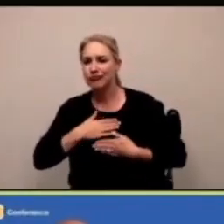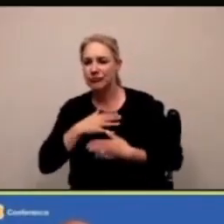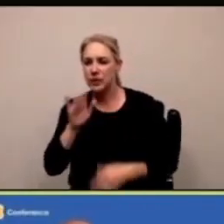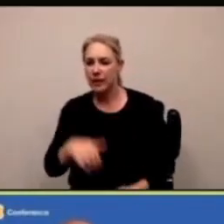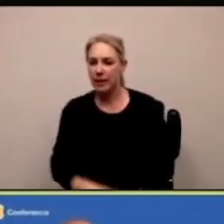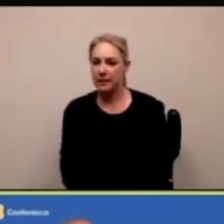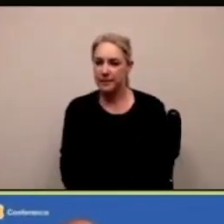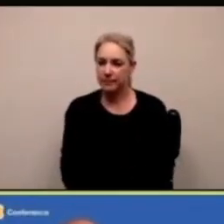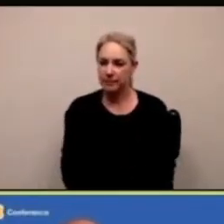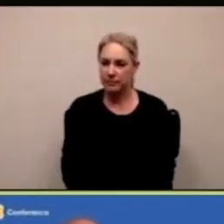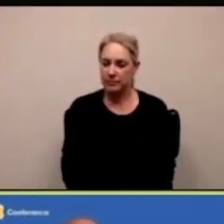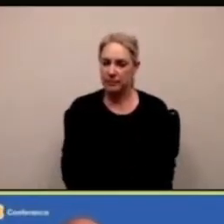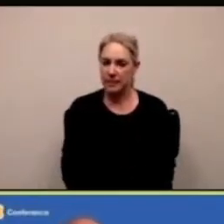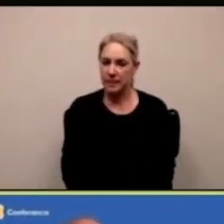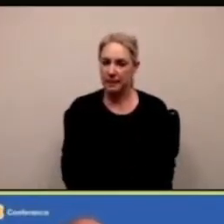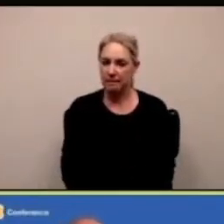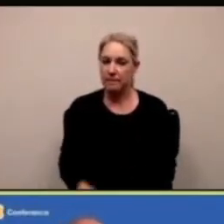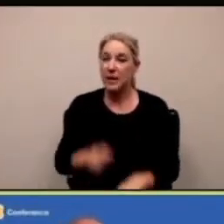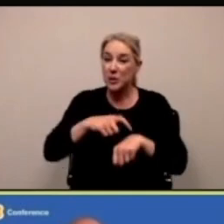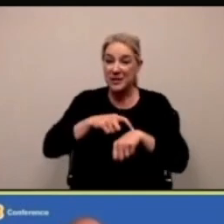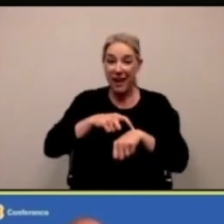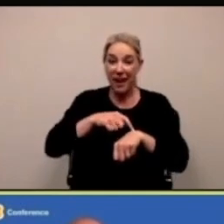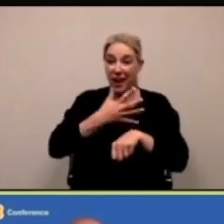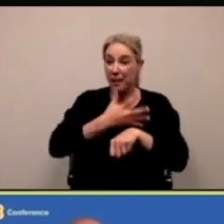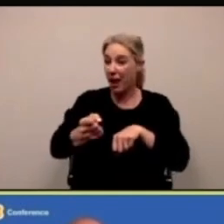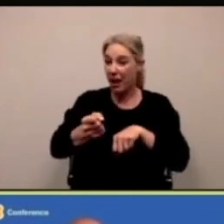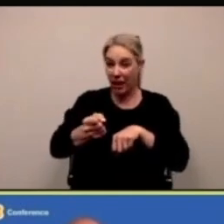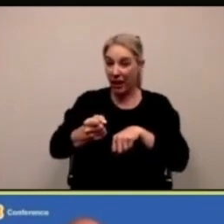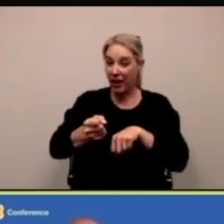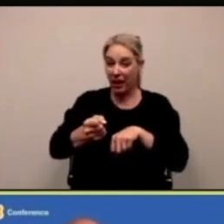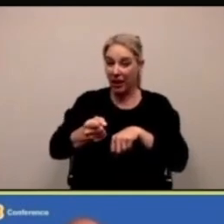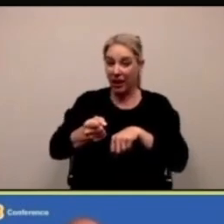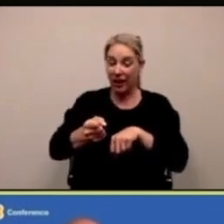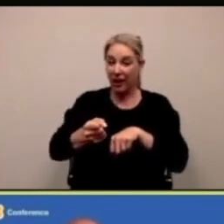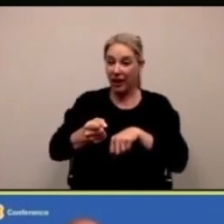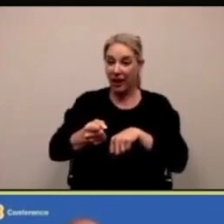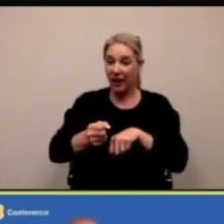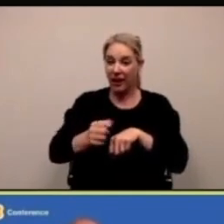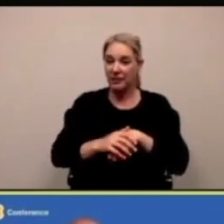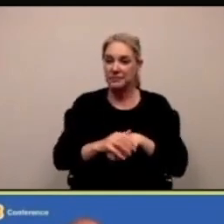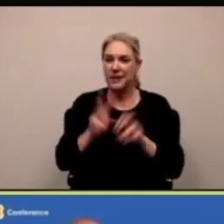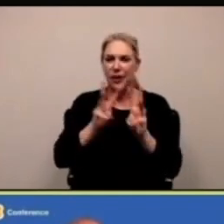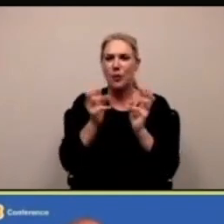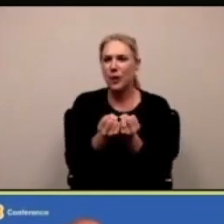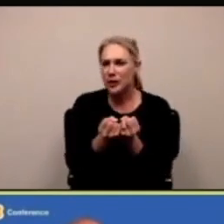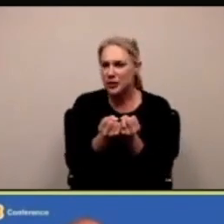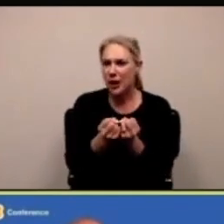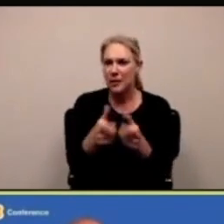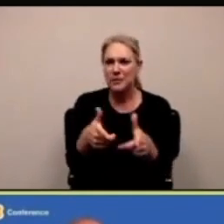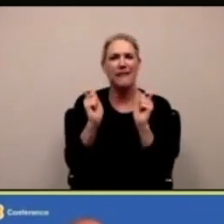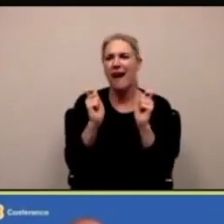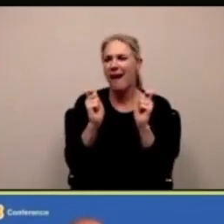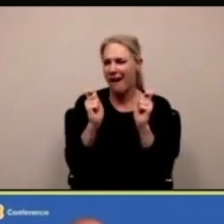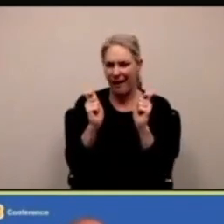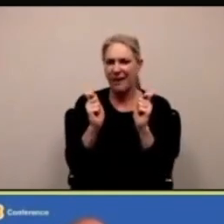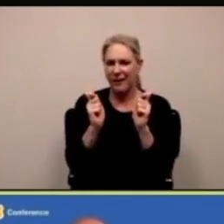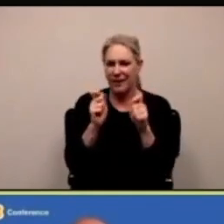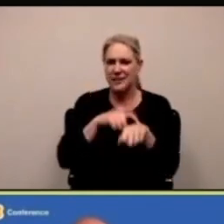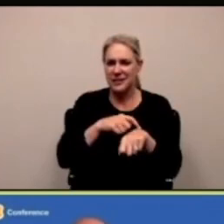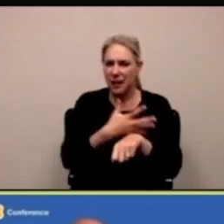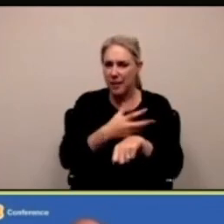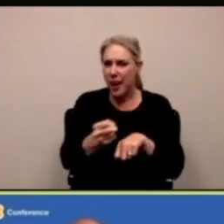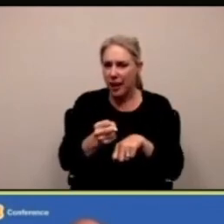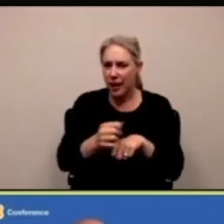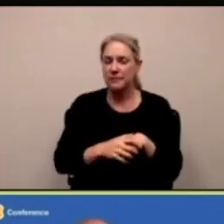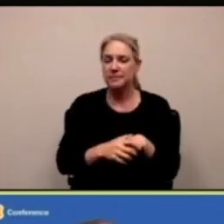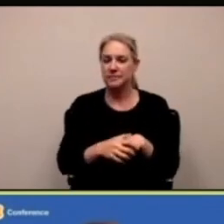So it's our time's up. We never, with any of these workshops or sessions, it always feels like we could do so much